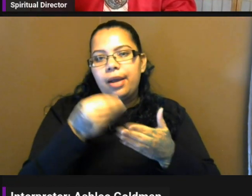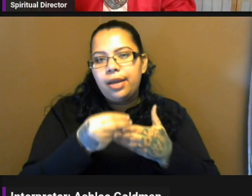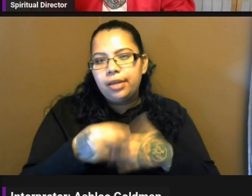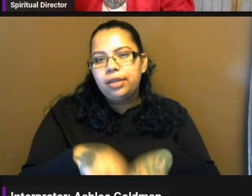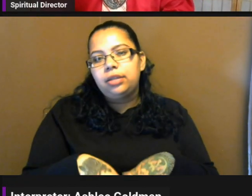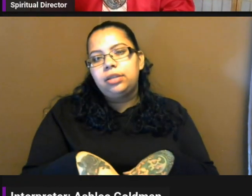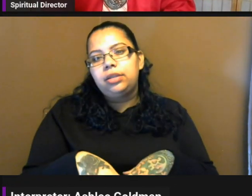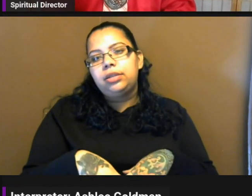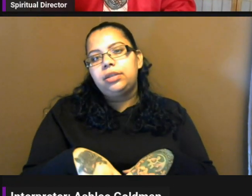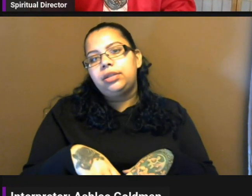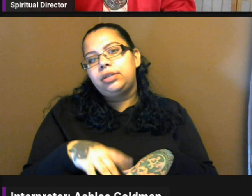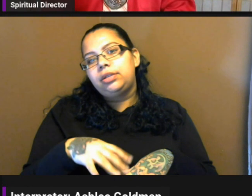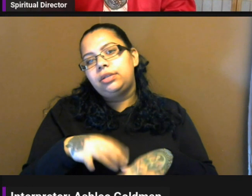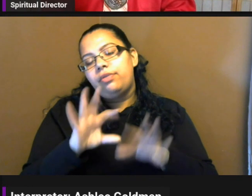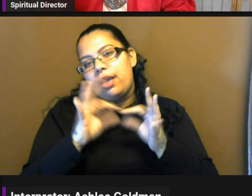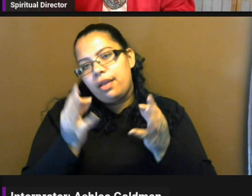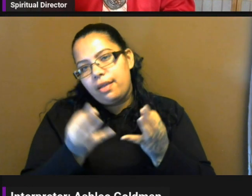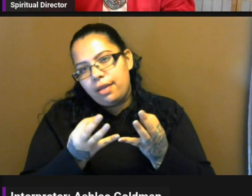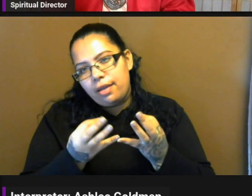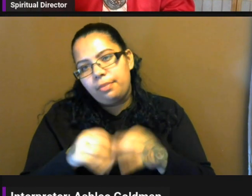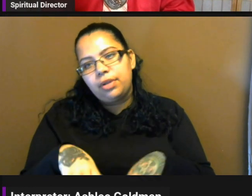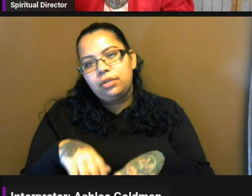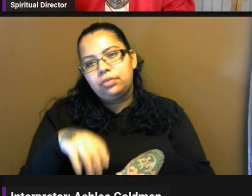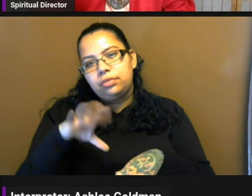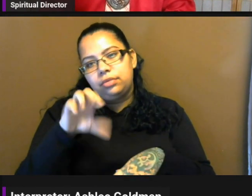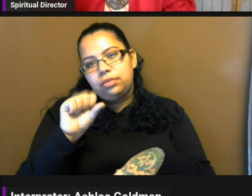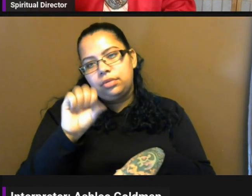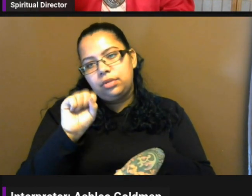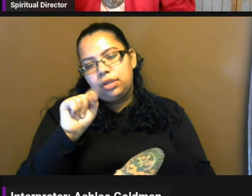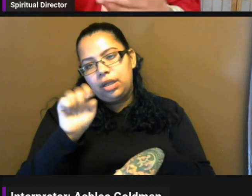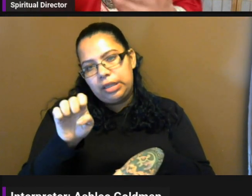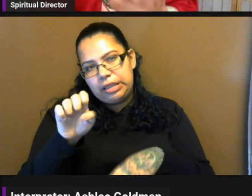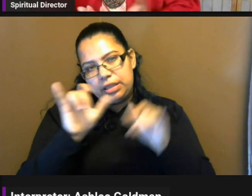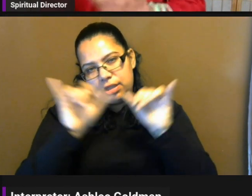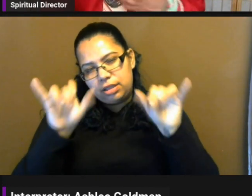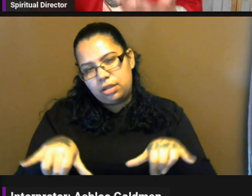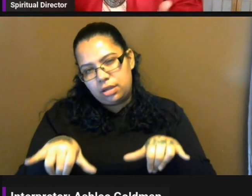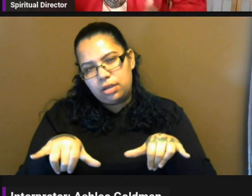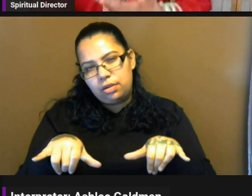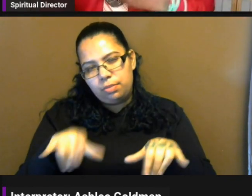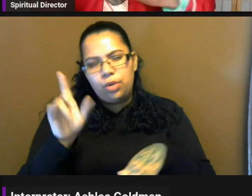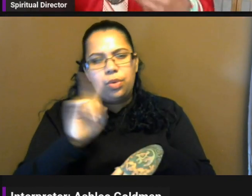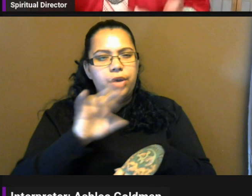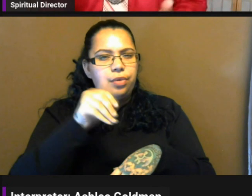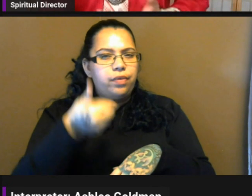poverty, caste, the caste system. Where are you invited